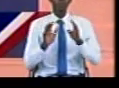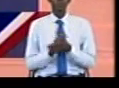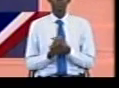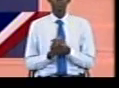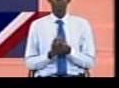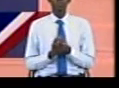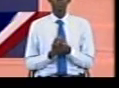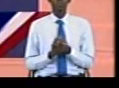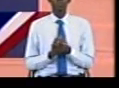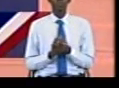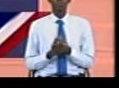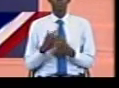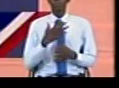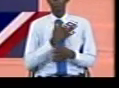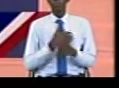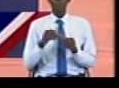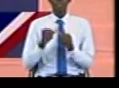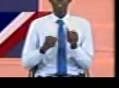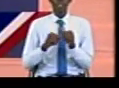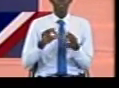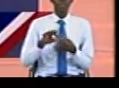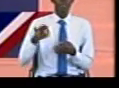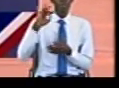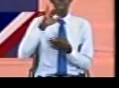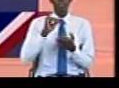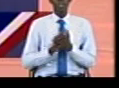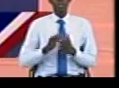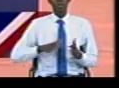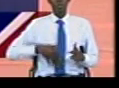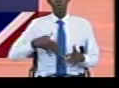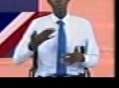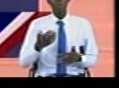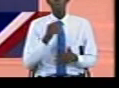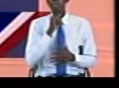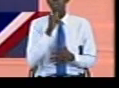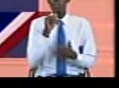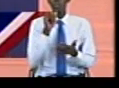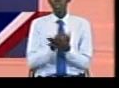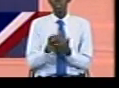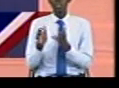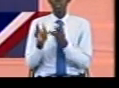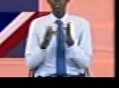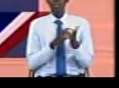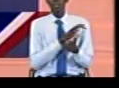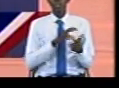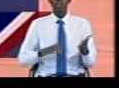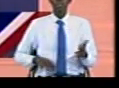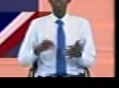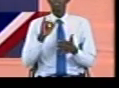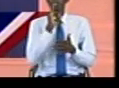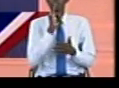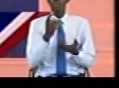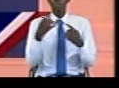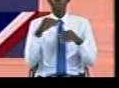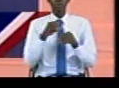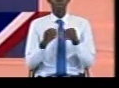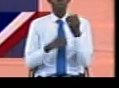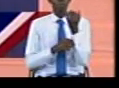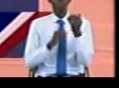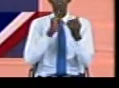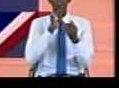verse 3. And every spirit that confesses not that Jesus Christ is come in the flesh is not of